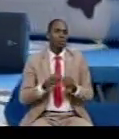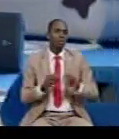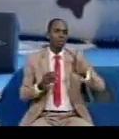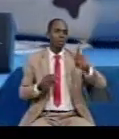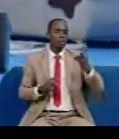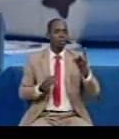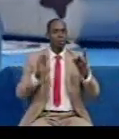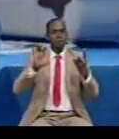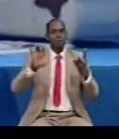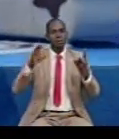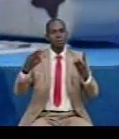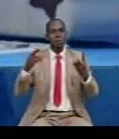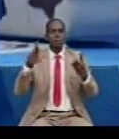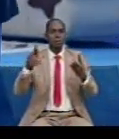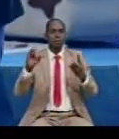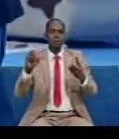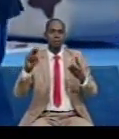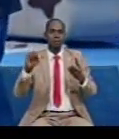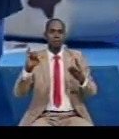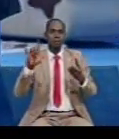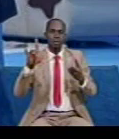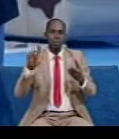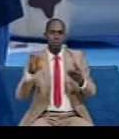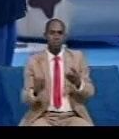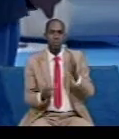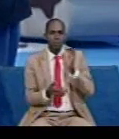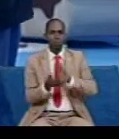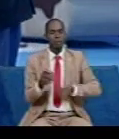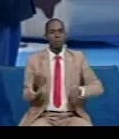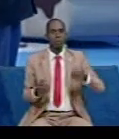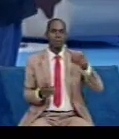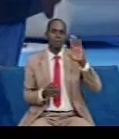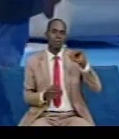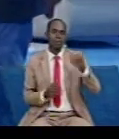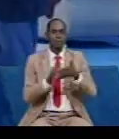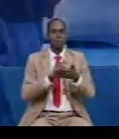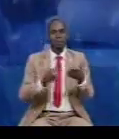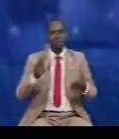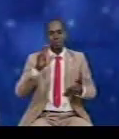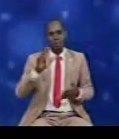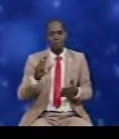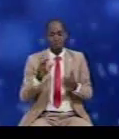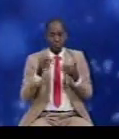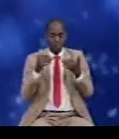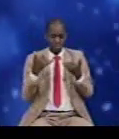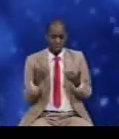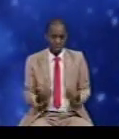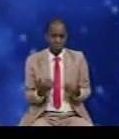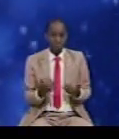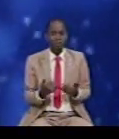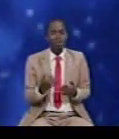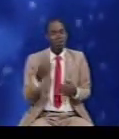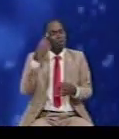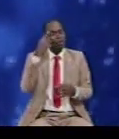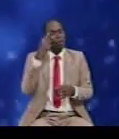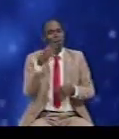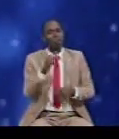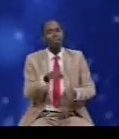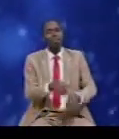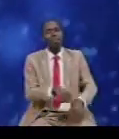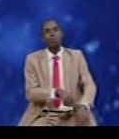from verse 3. 2 Chronicles chapter 15, verse 3. Now, for a